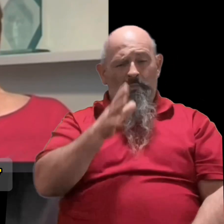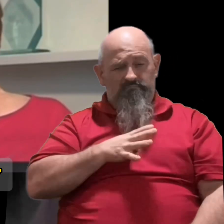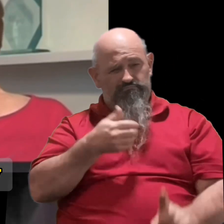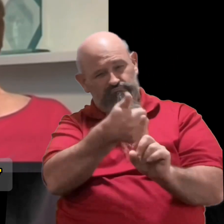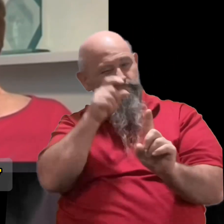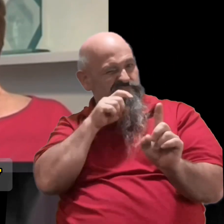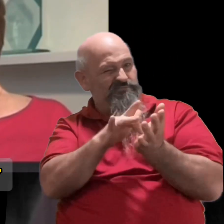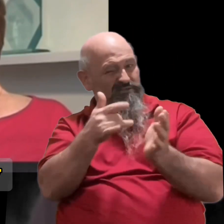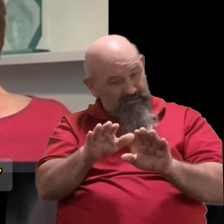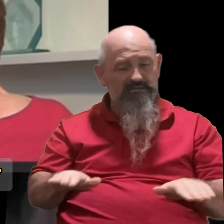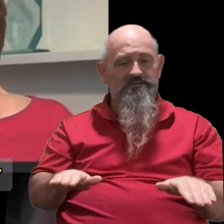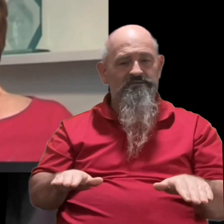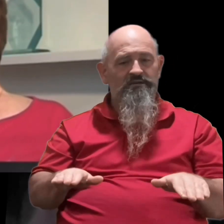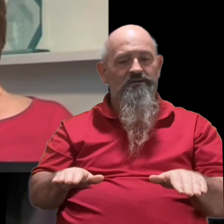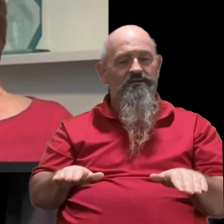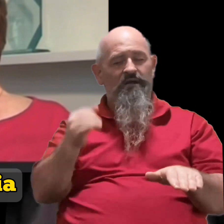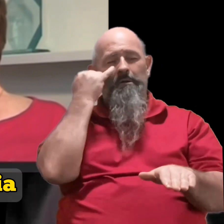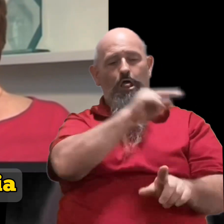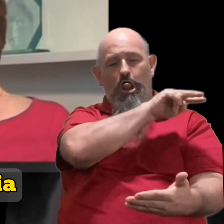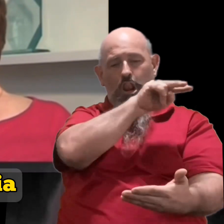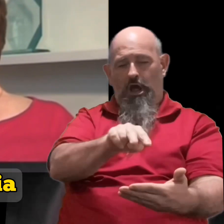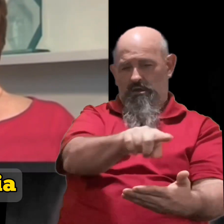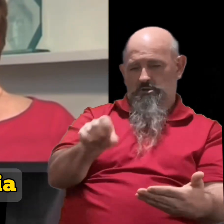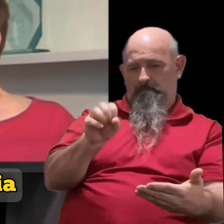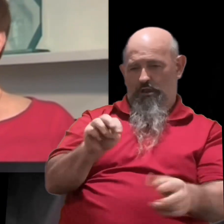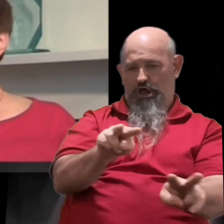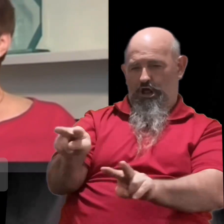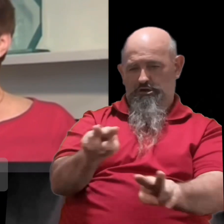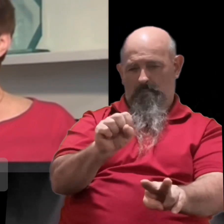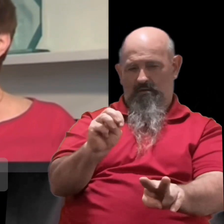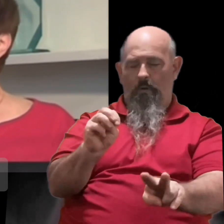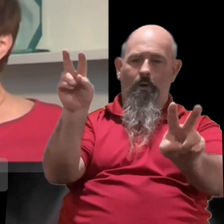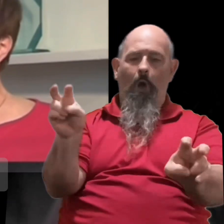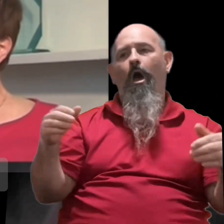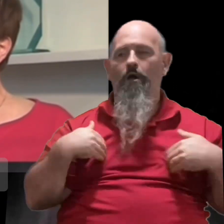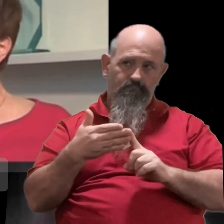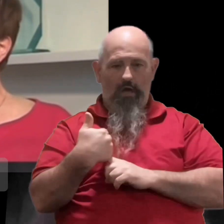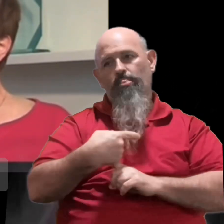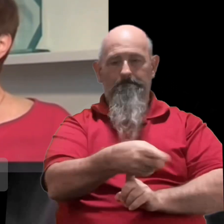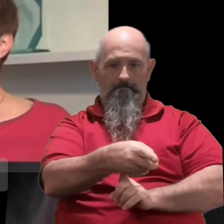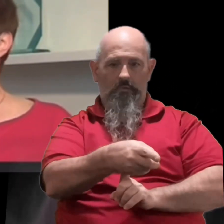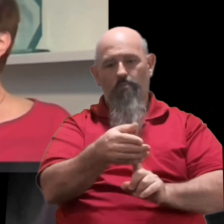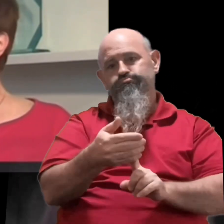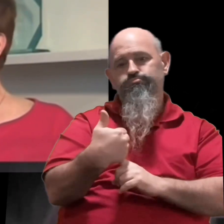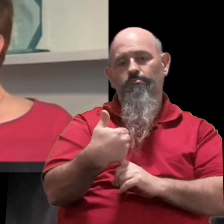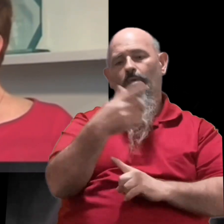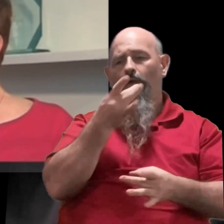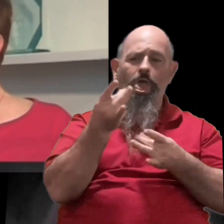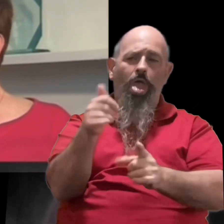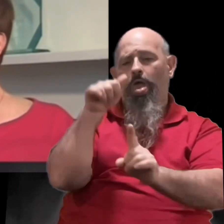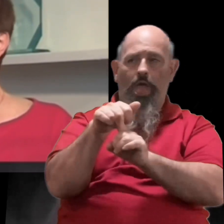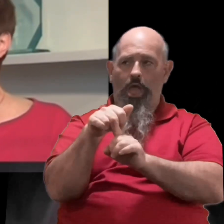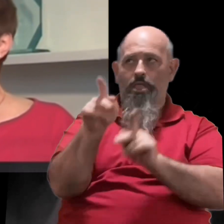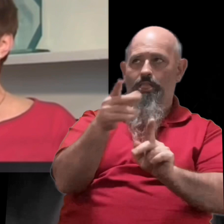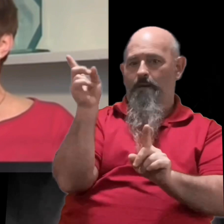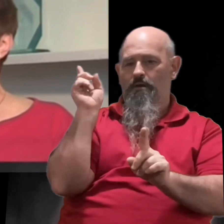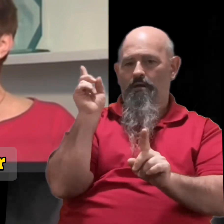Women who sexually abuse kids, if you look in the media, have affairs with them. They seduce